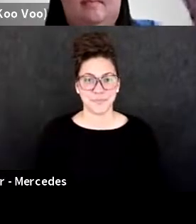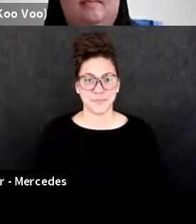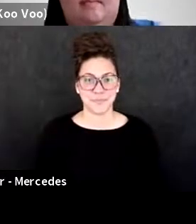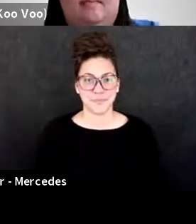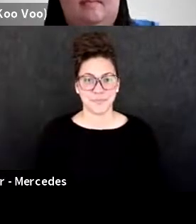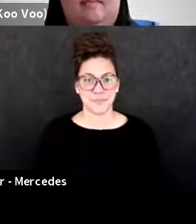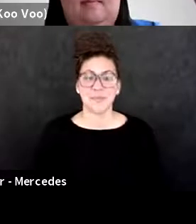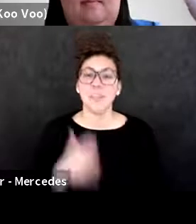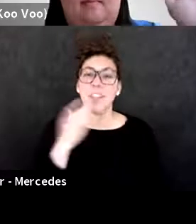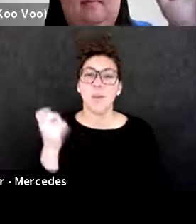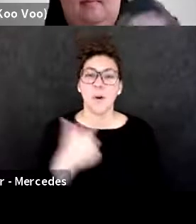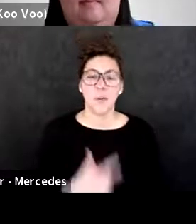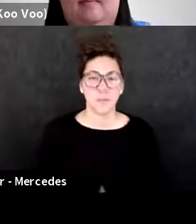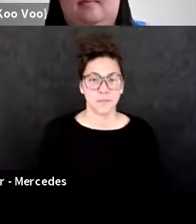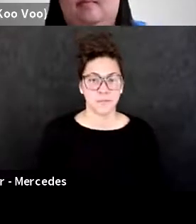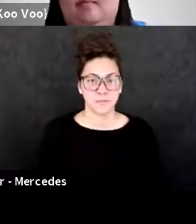Thank you all.